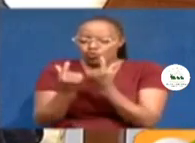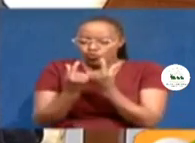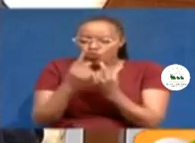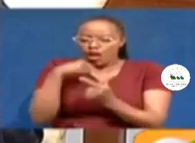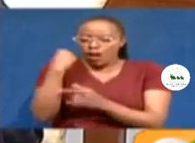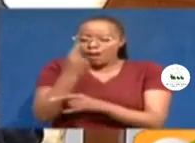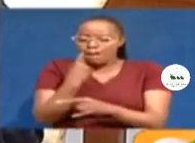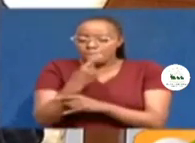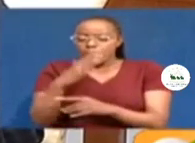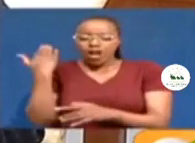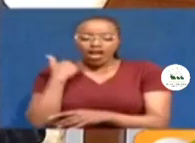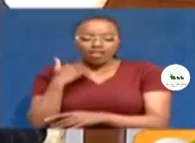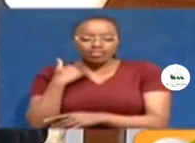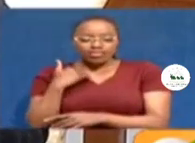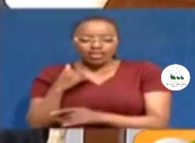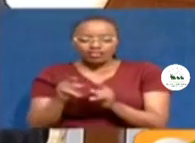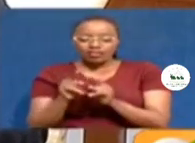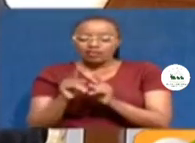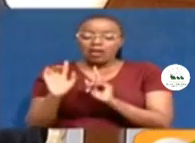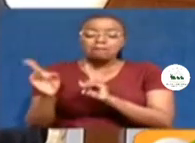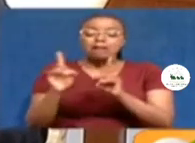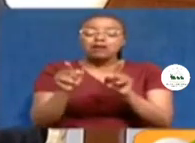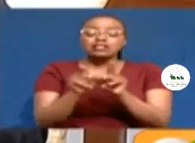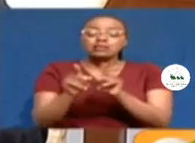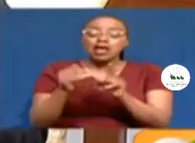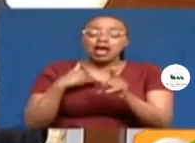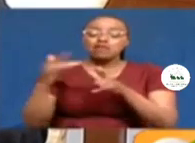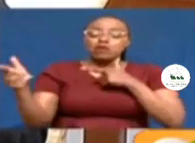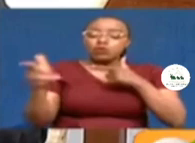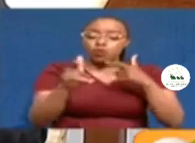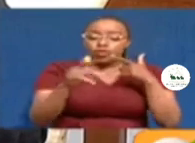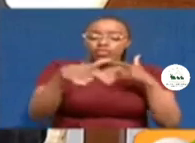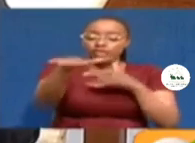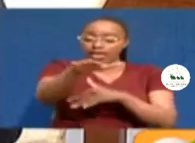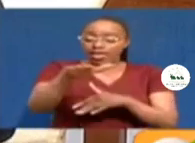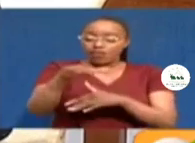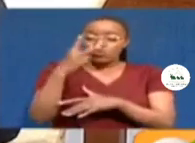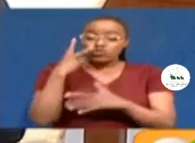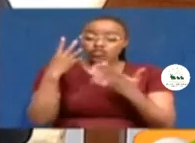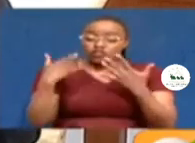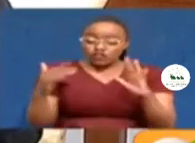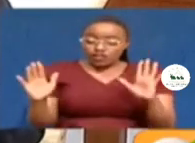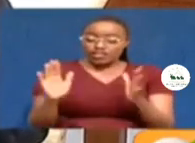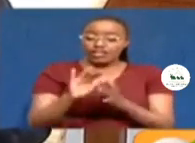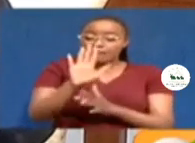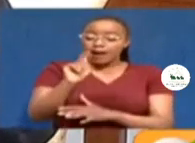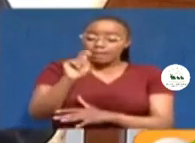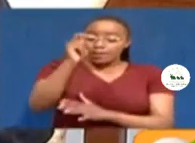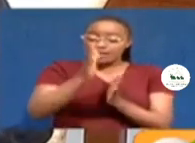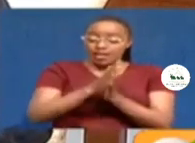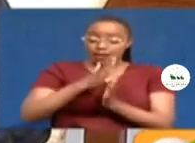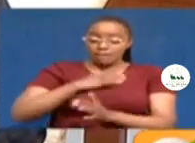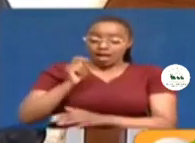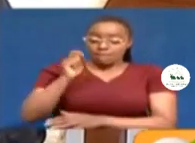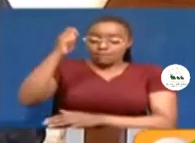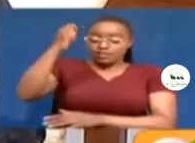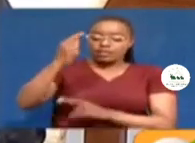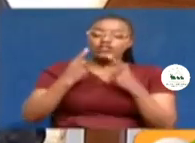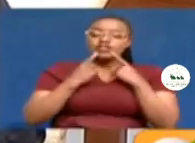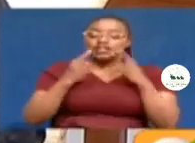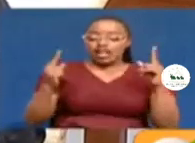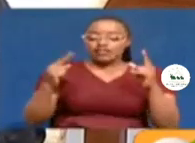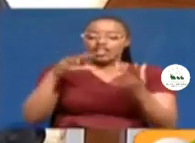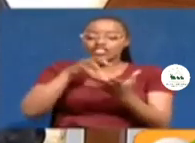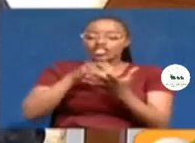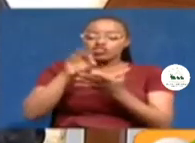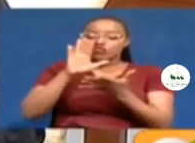christened bandits are running riot in that part of the world. You see your president and my president declaring a